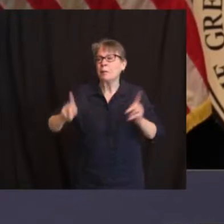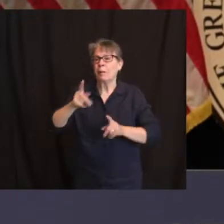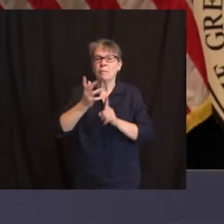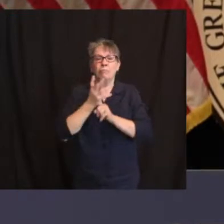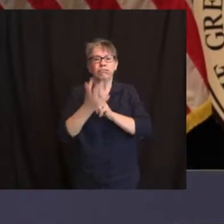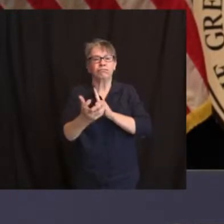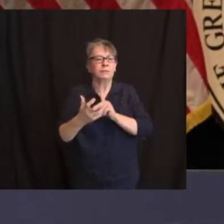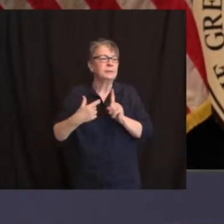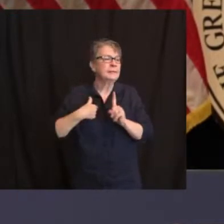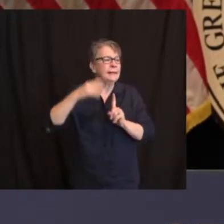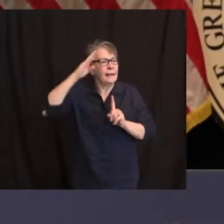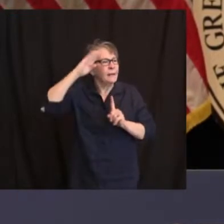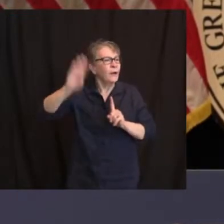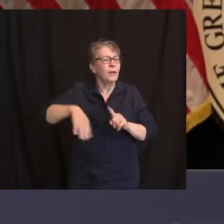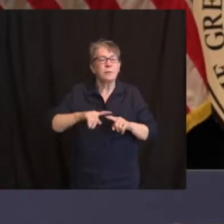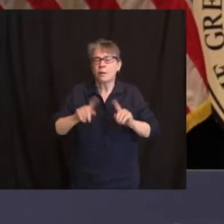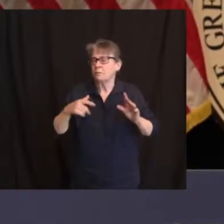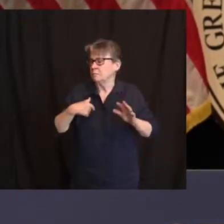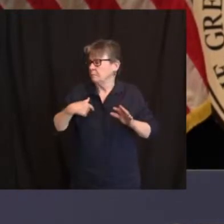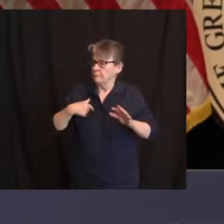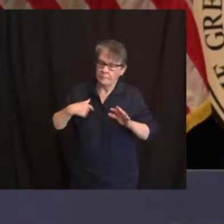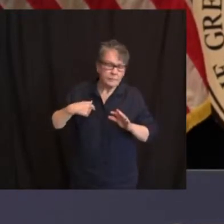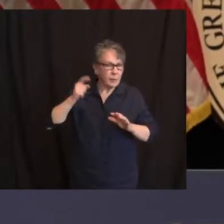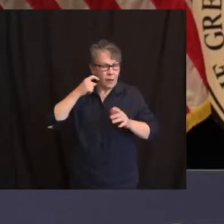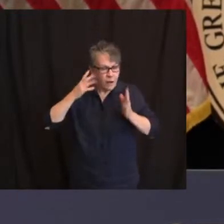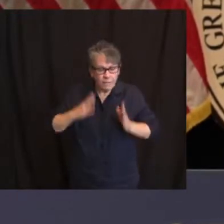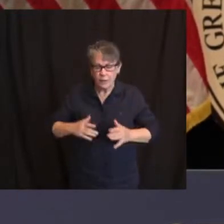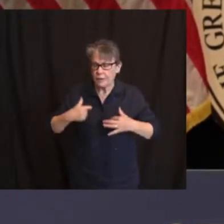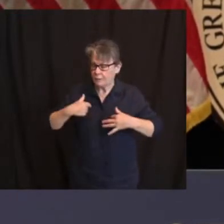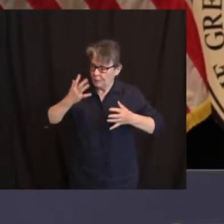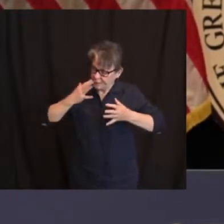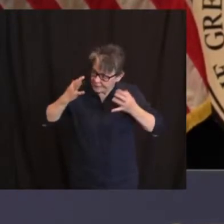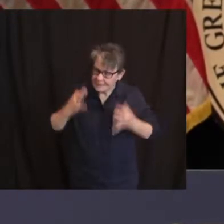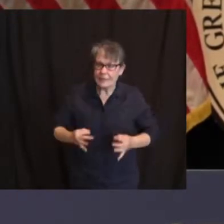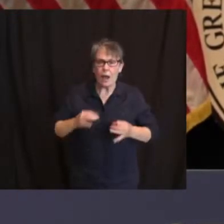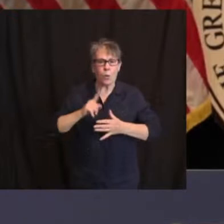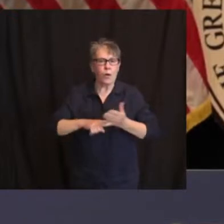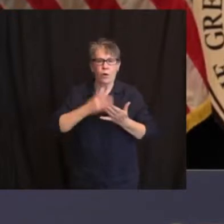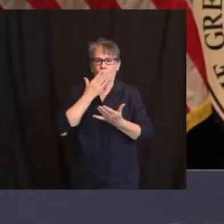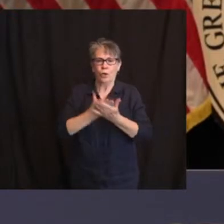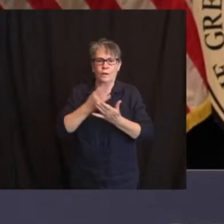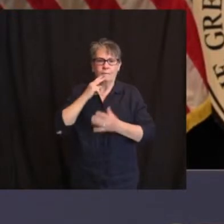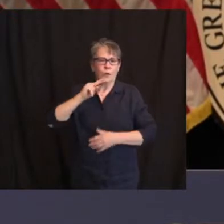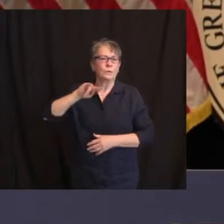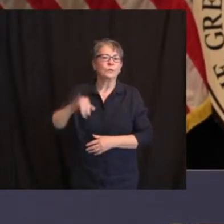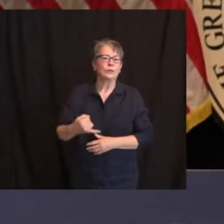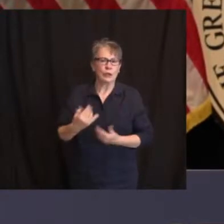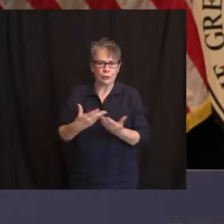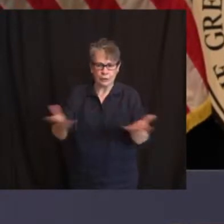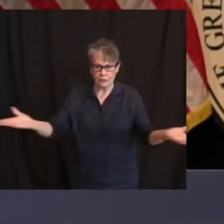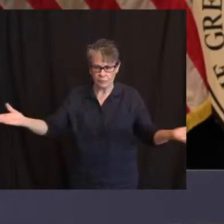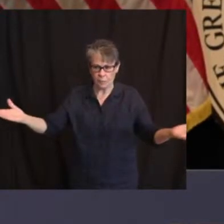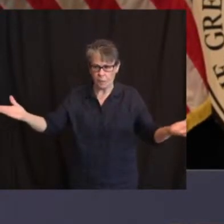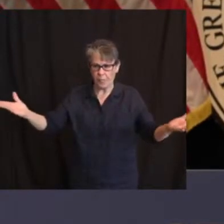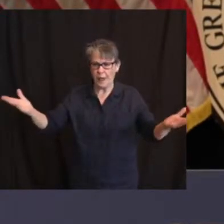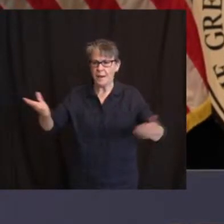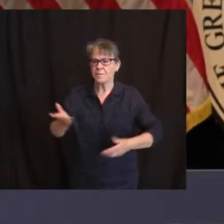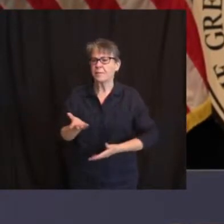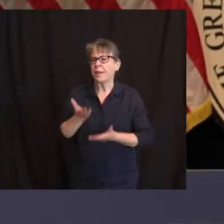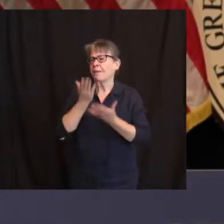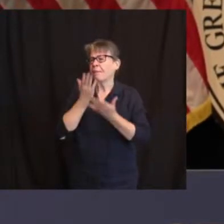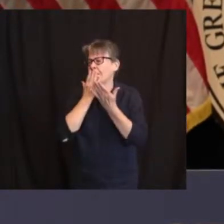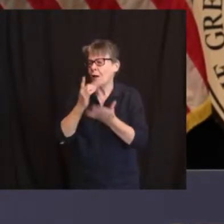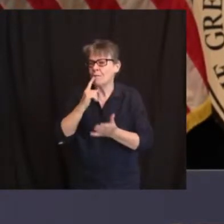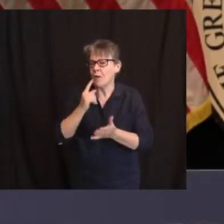can and responsibly at the same time get the place back on its feet. But thank you for asking. Real quick, Brendan. Dave, only